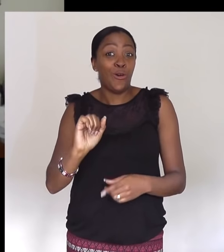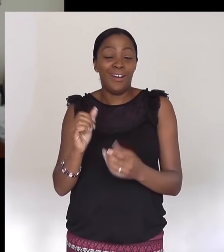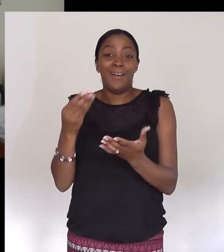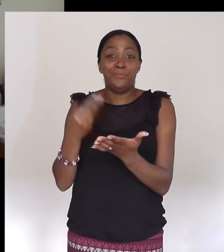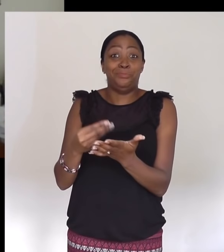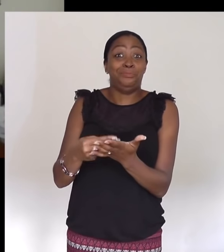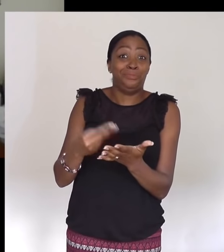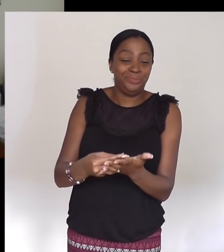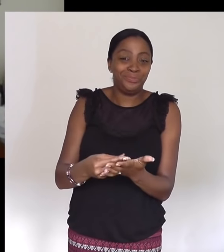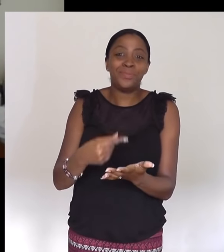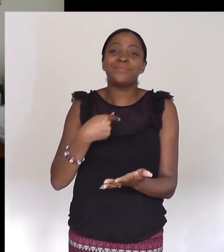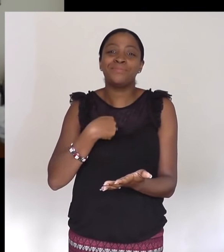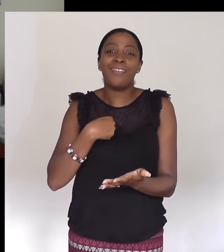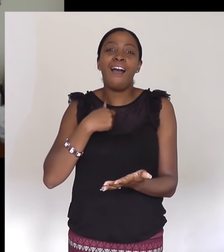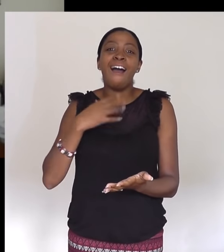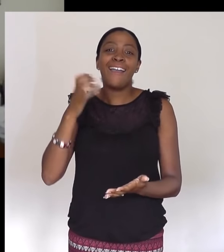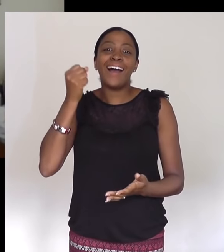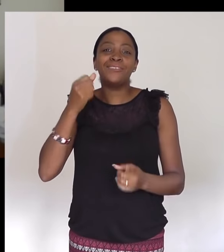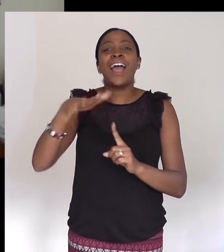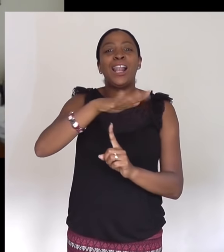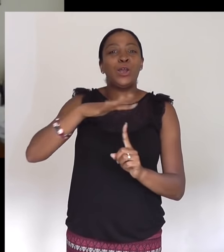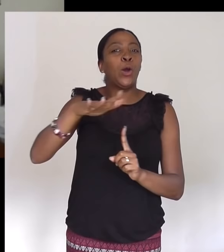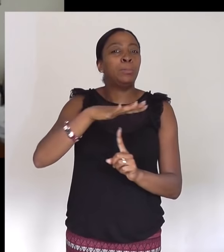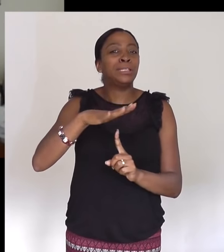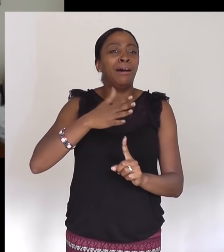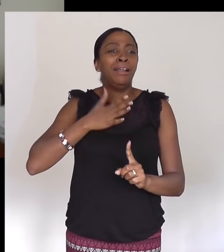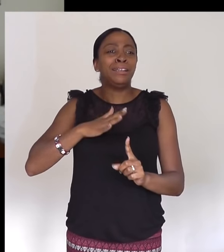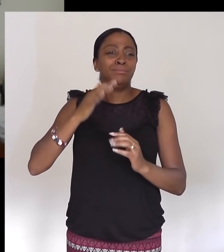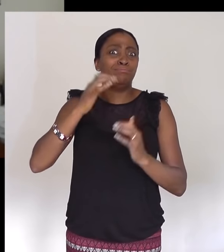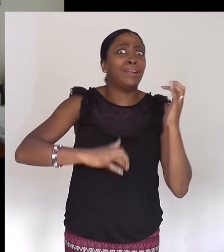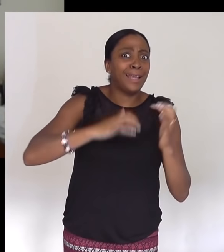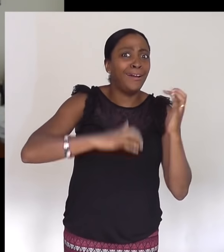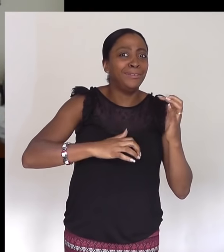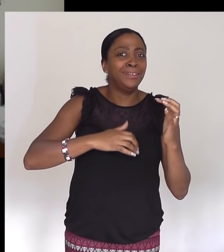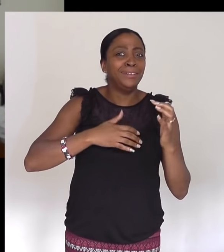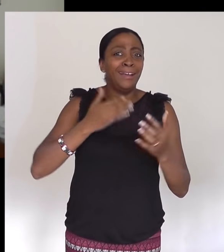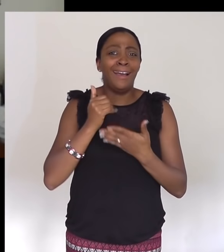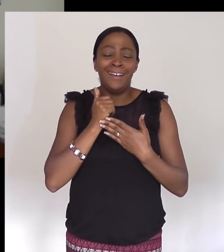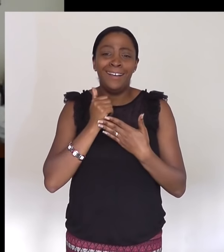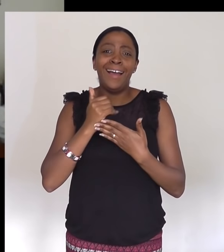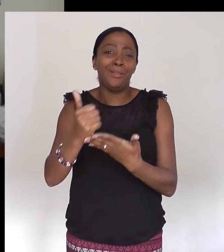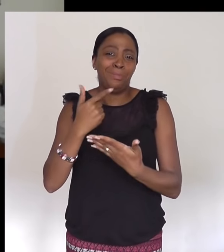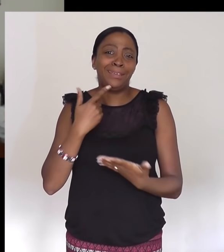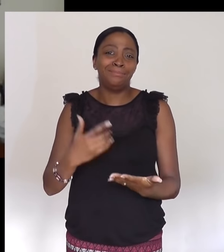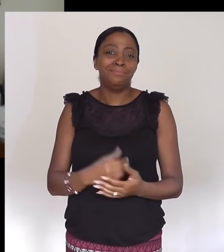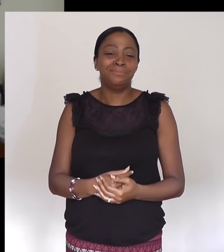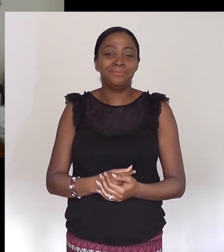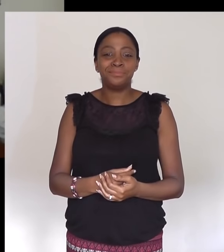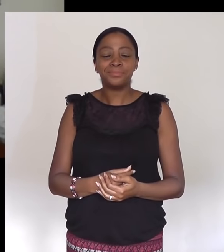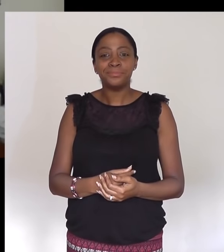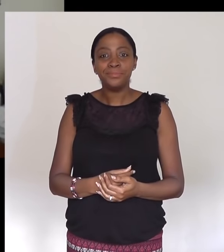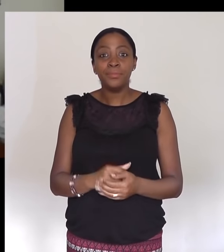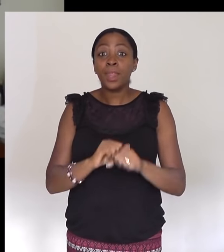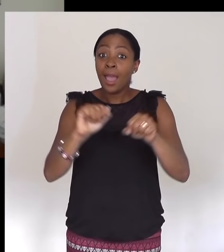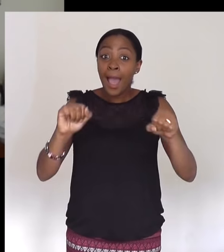Ministries, because my backup helicopter desperately needs a service. I know I can rely on you. Our online services have